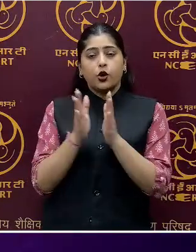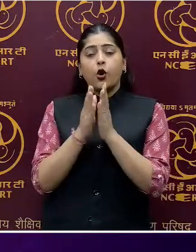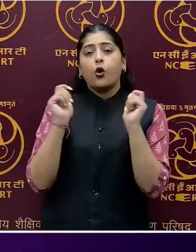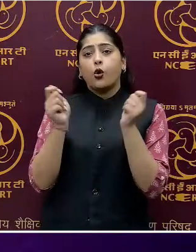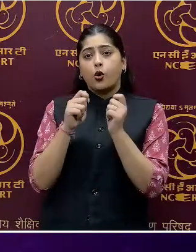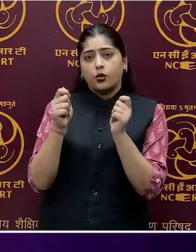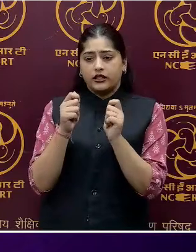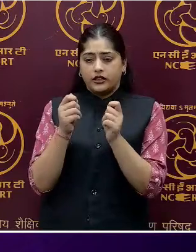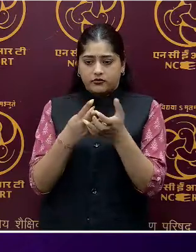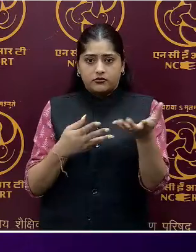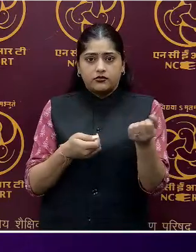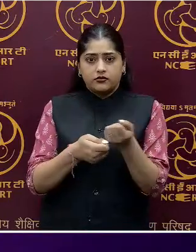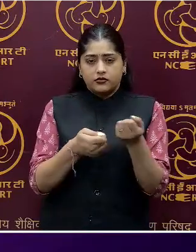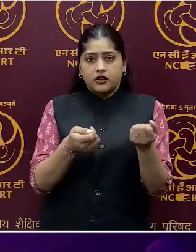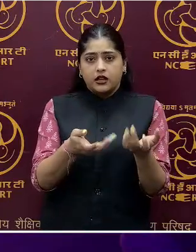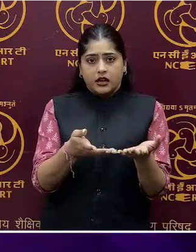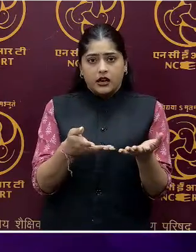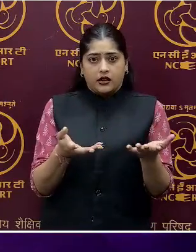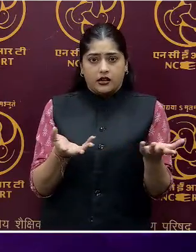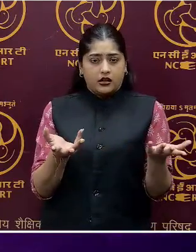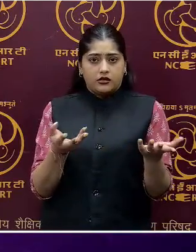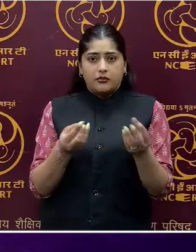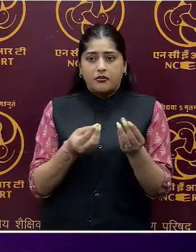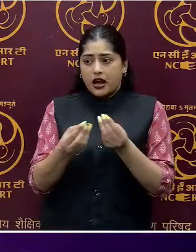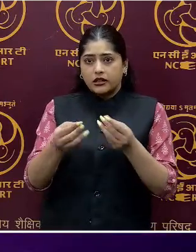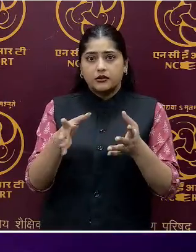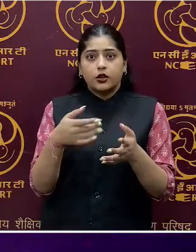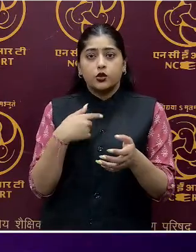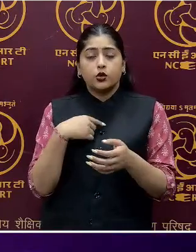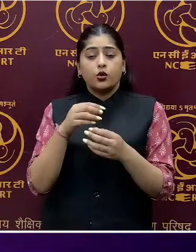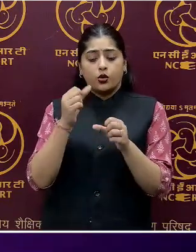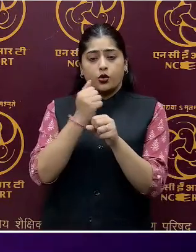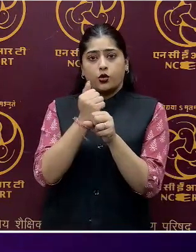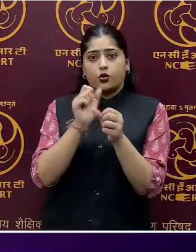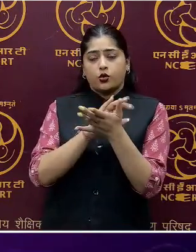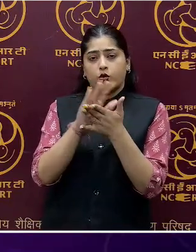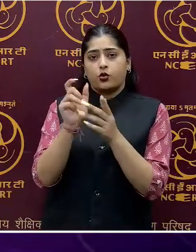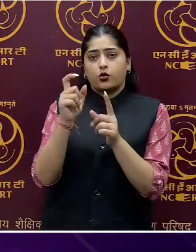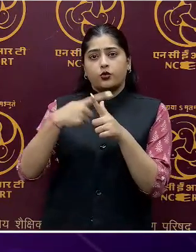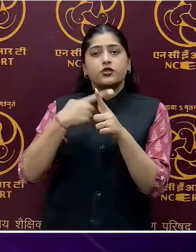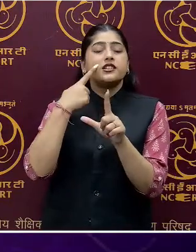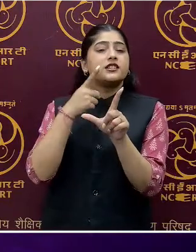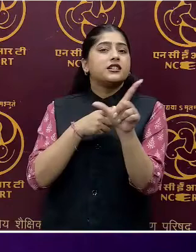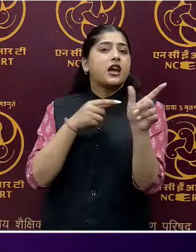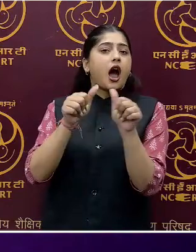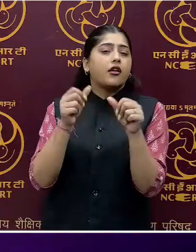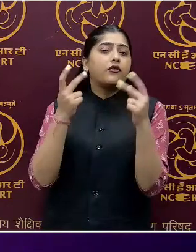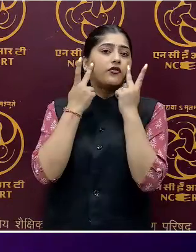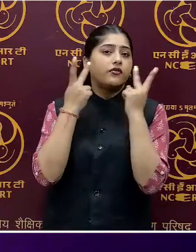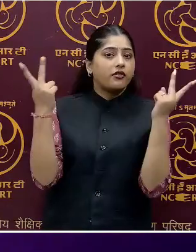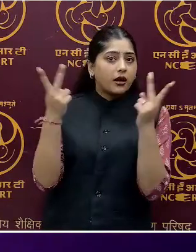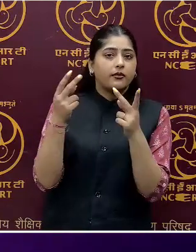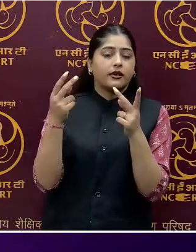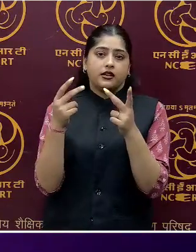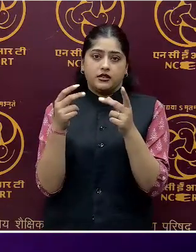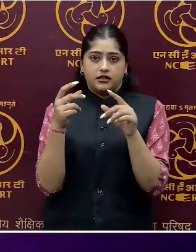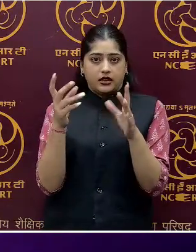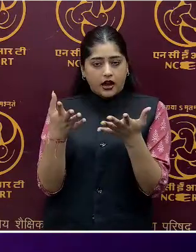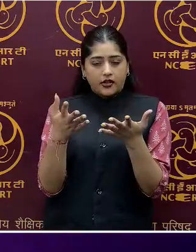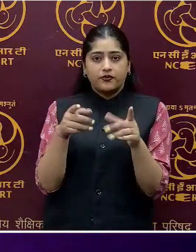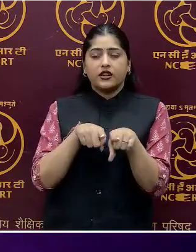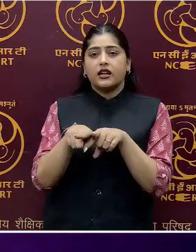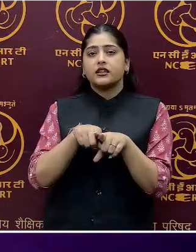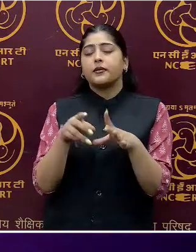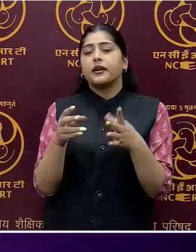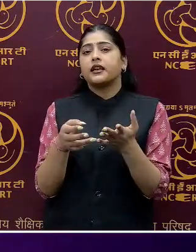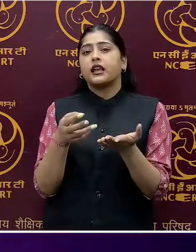gujia. The sweets I like the most. But apart from gujia, I can say rajma chawal is